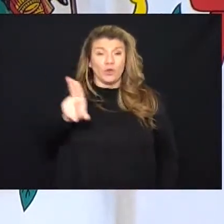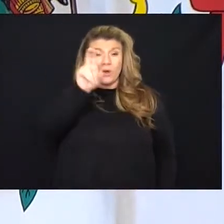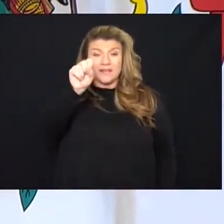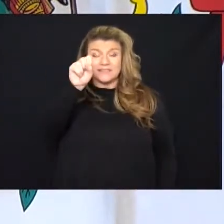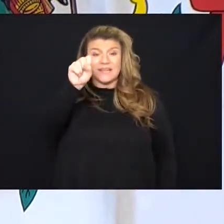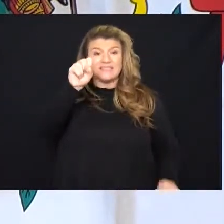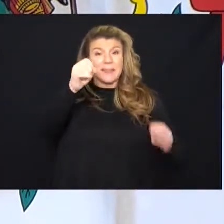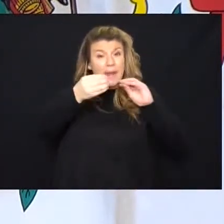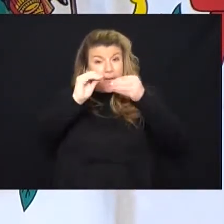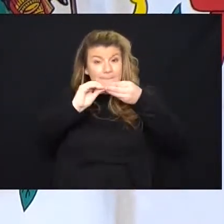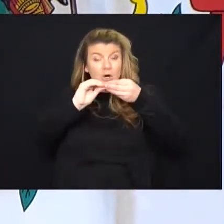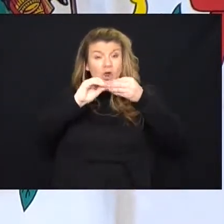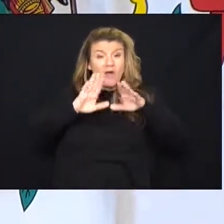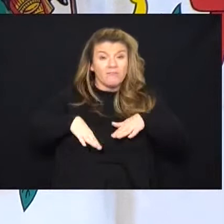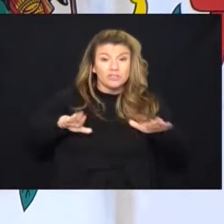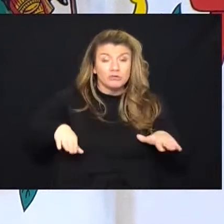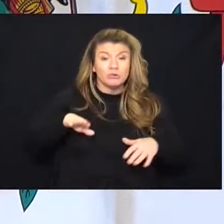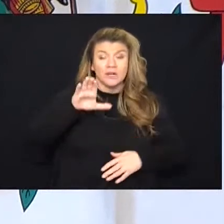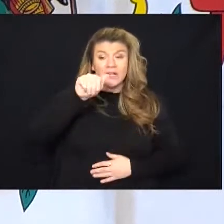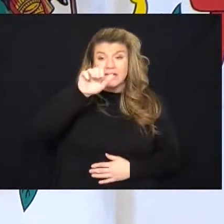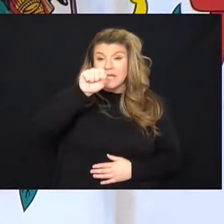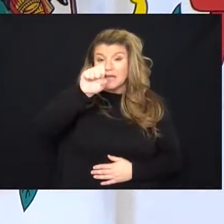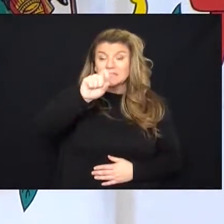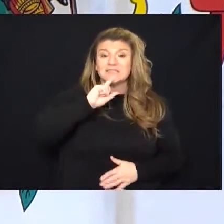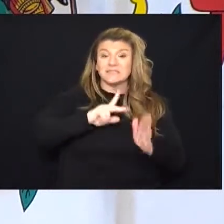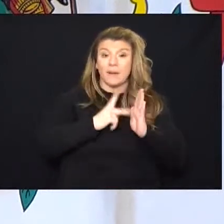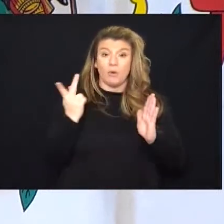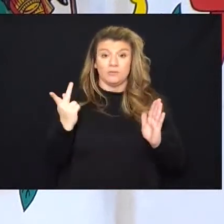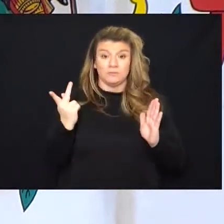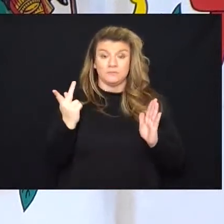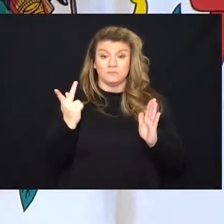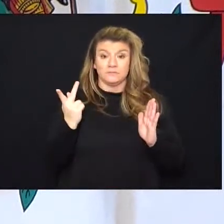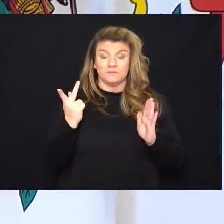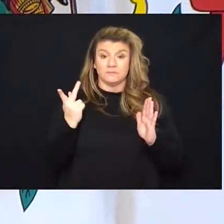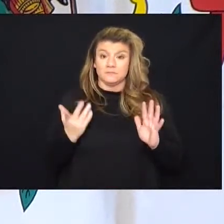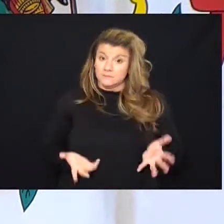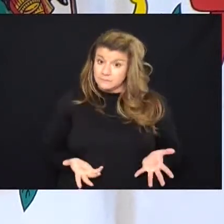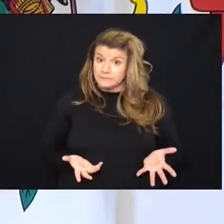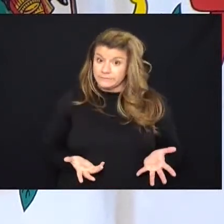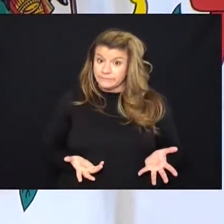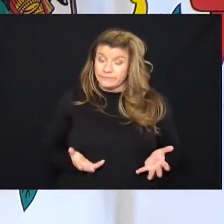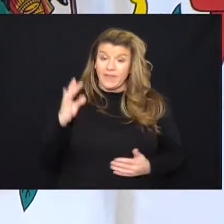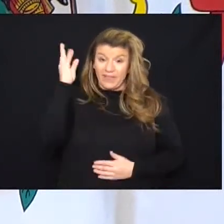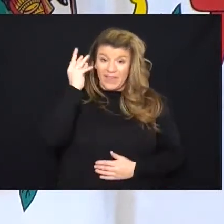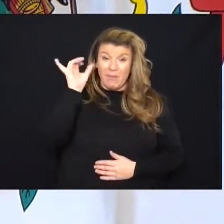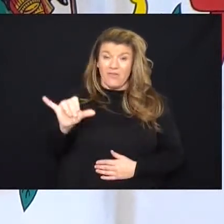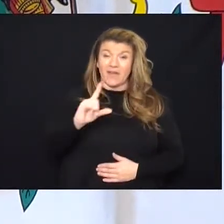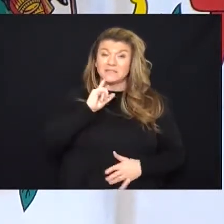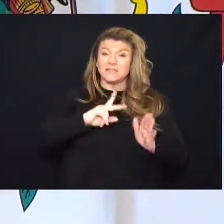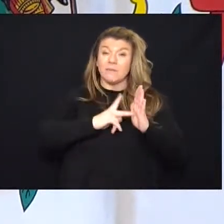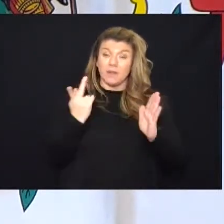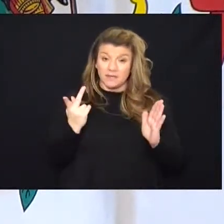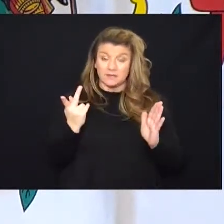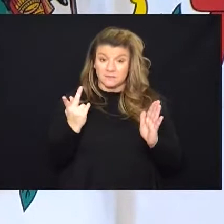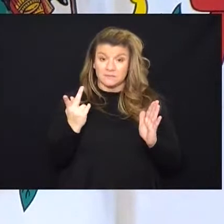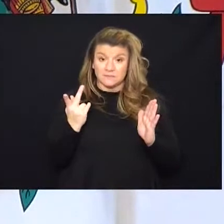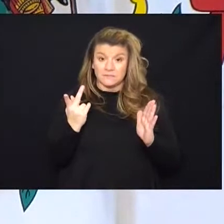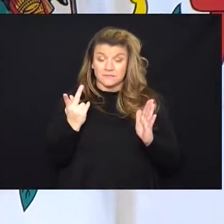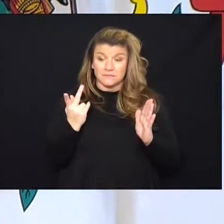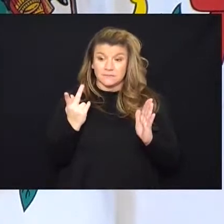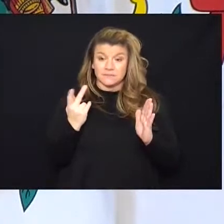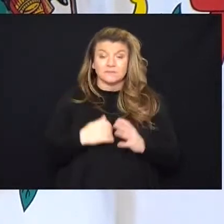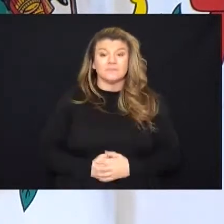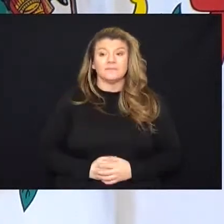of children cases is doubling. Now, just think about it. It's doubling. And in